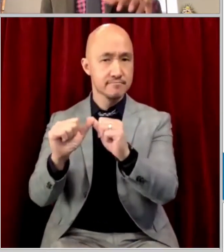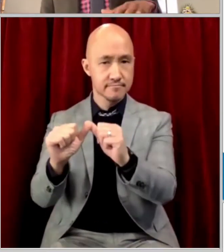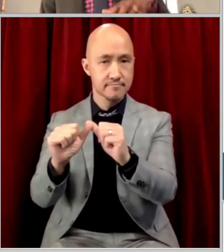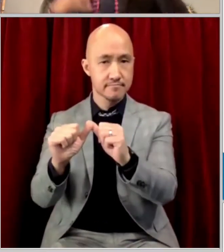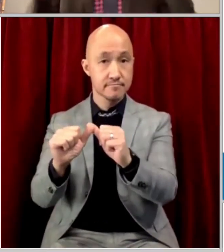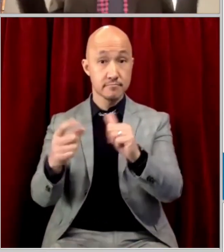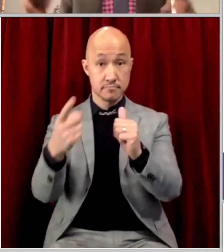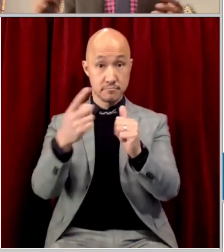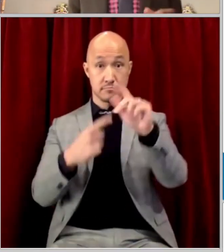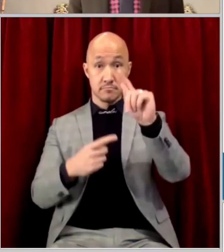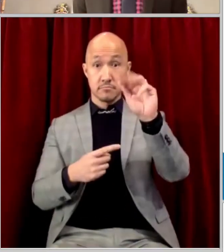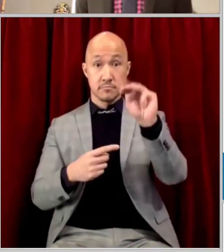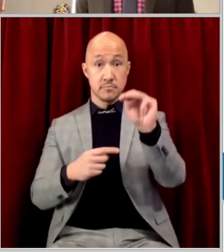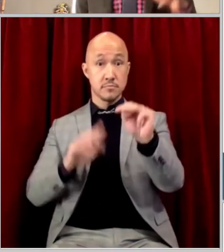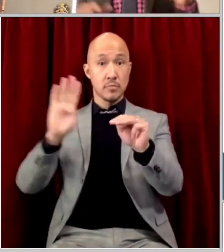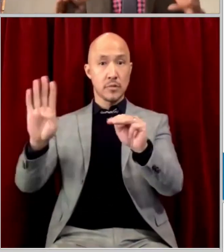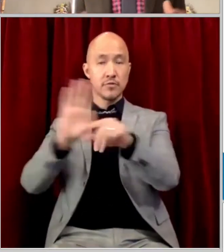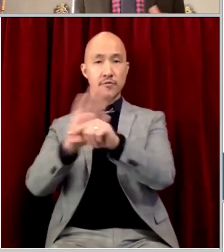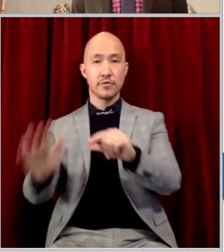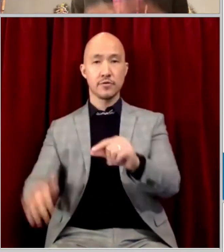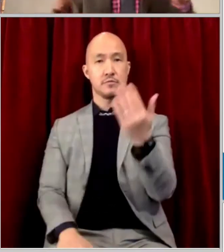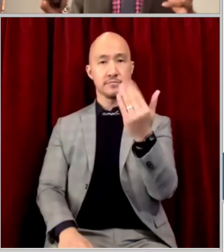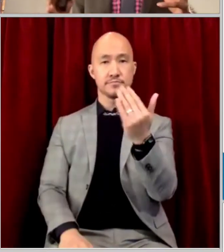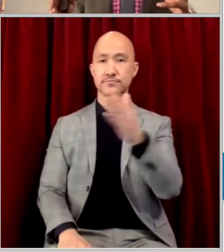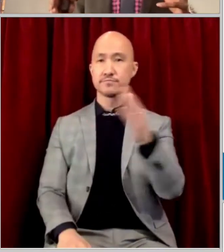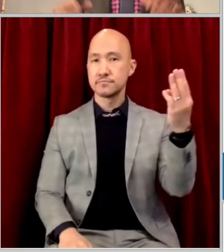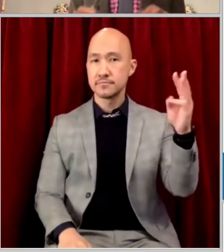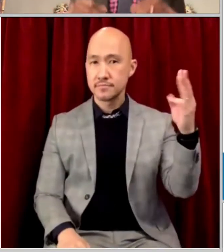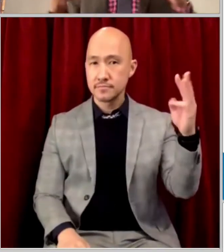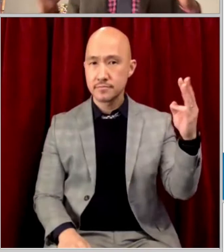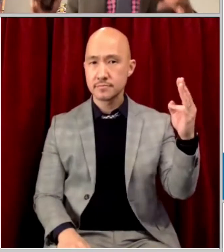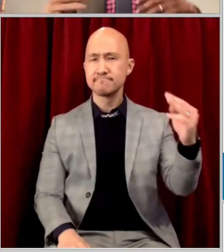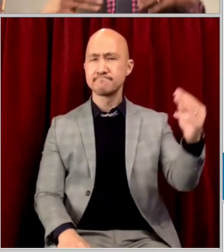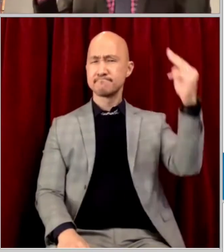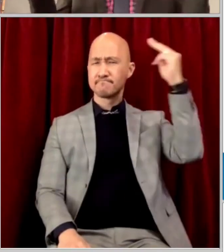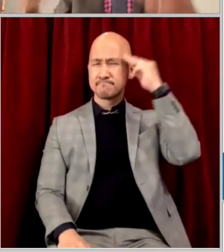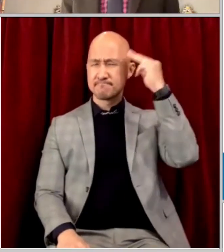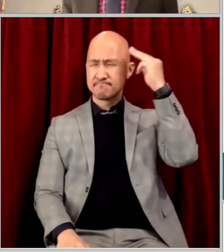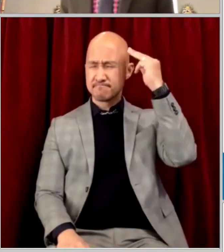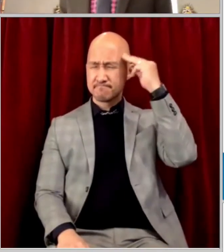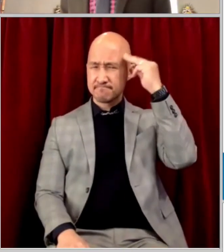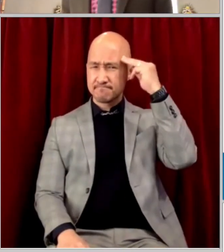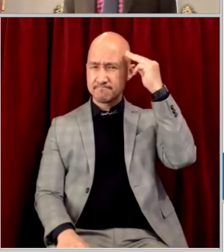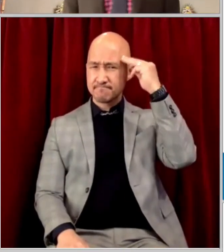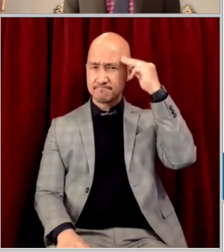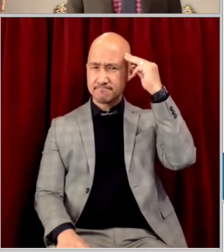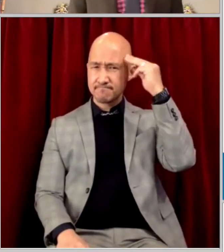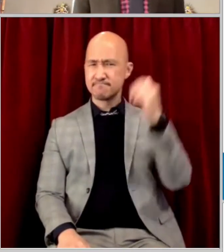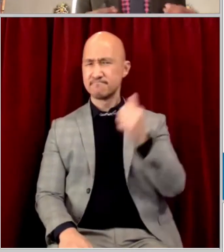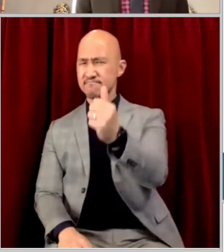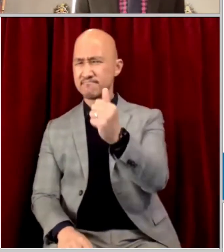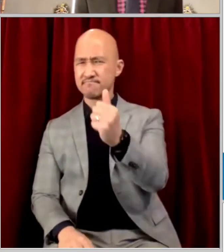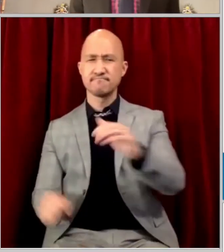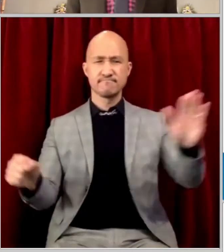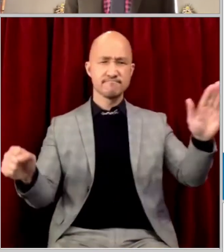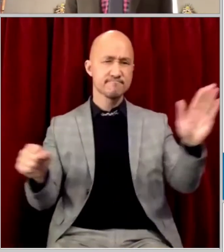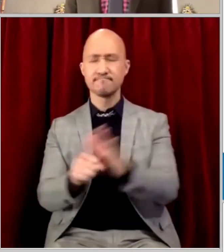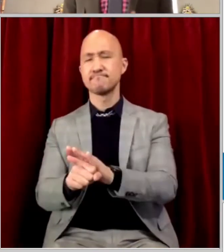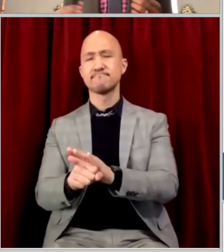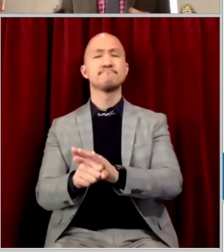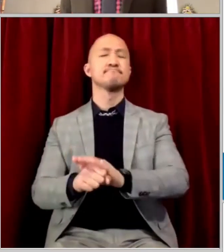yourself entirely to these things. Let your progress be evident to all. Take heed to yourself and to the things you